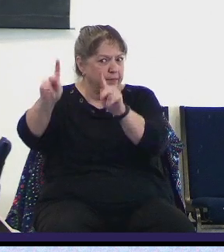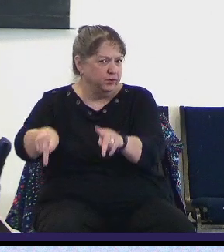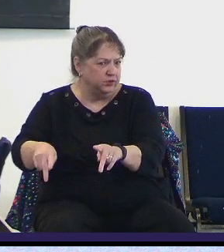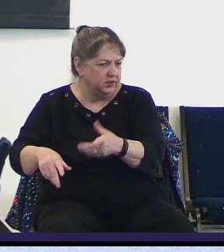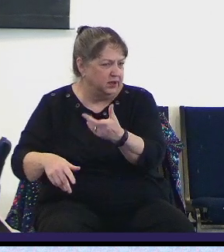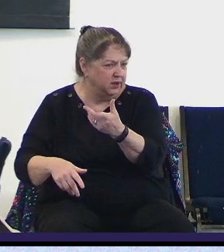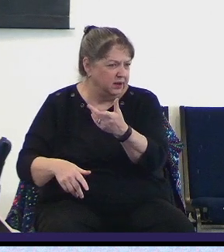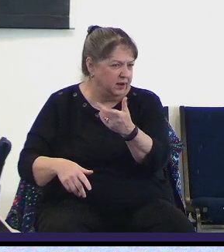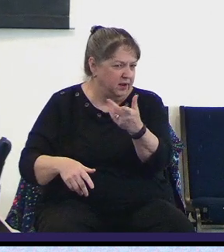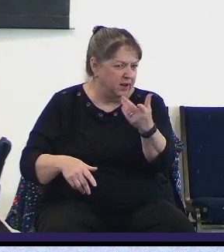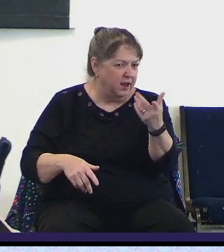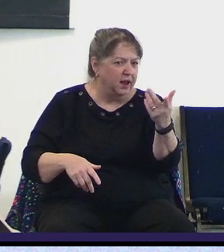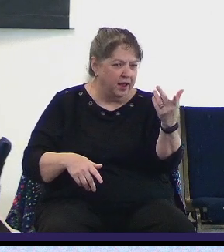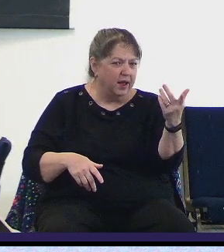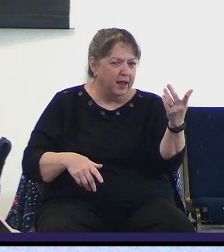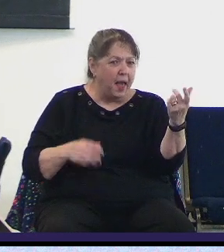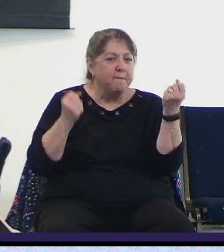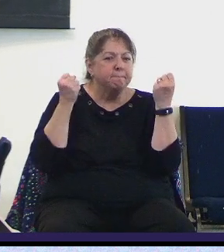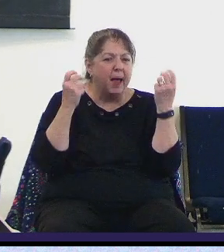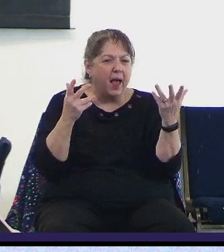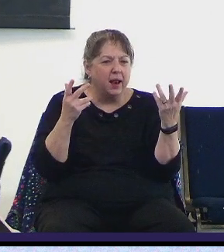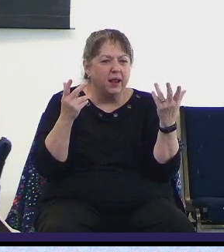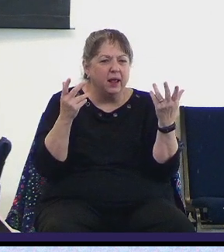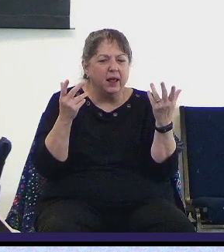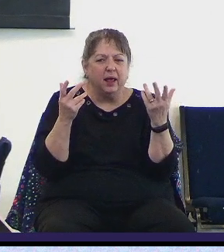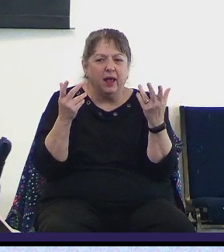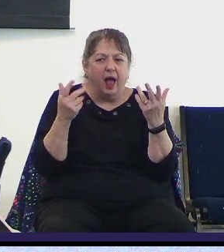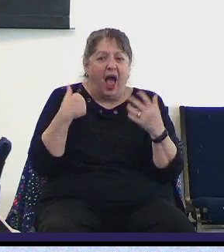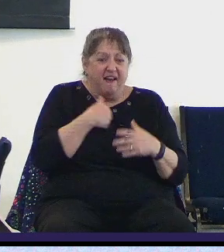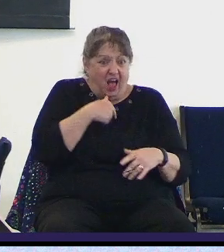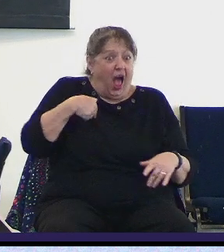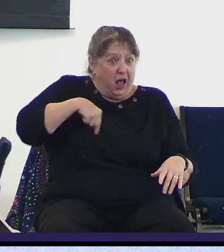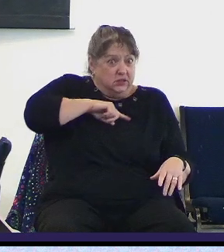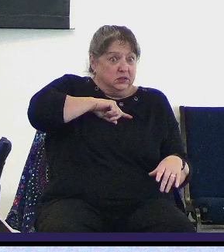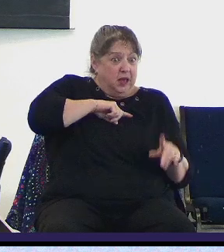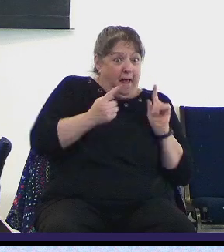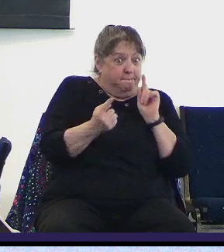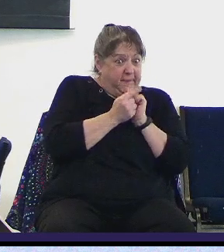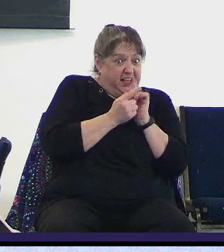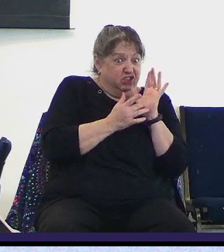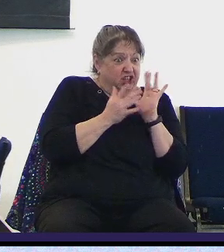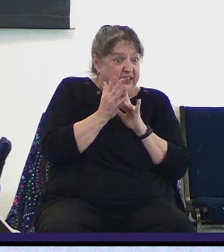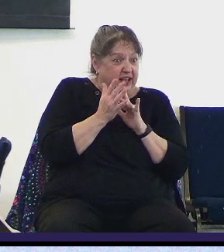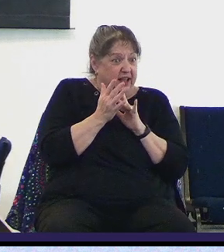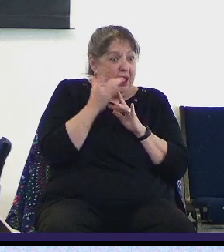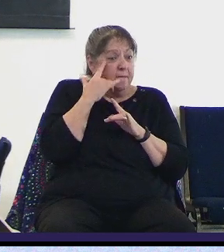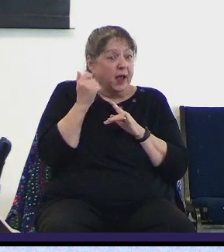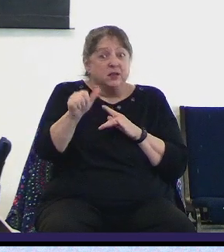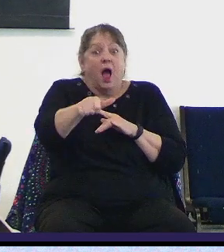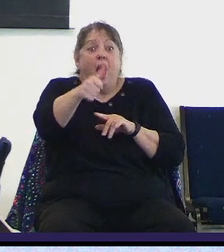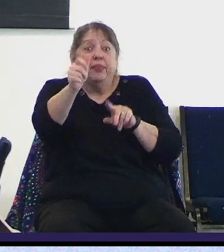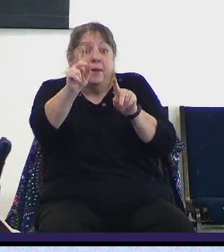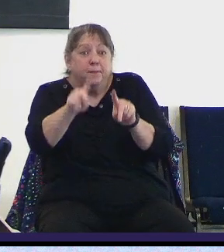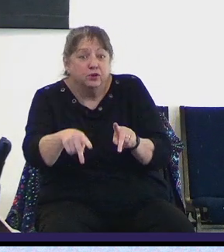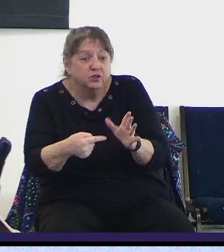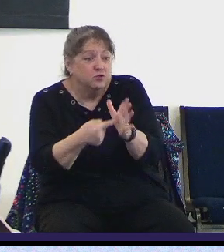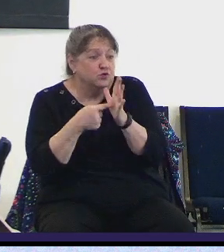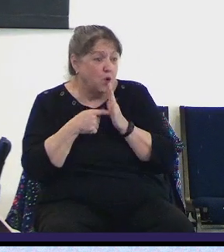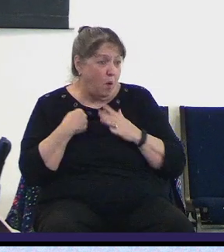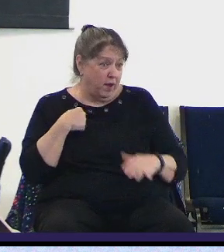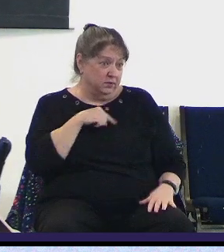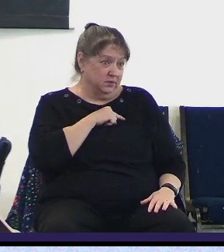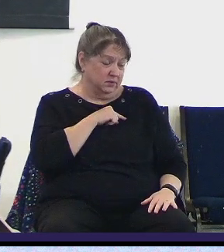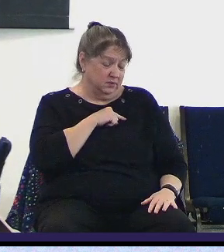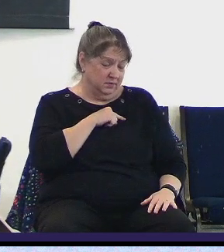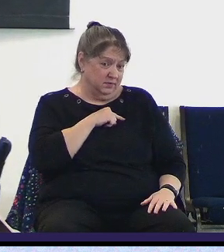impact of people. And that's what God, that's another way, another form of discipleship, just being a light and pointing